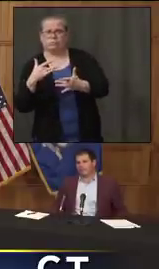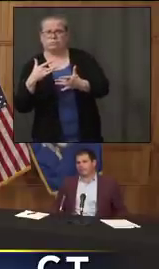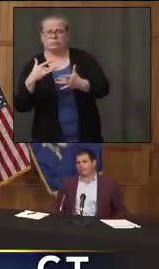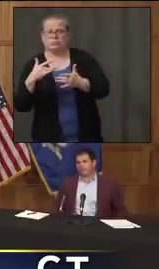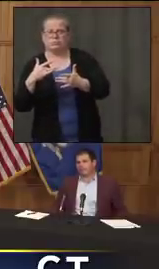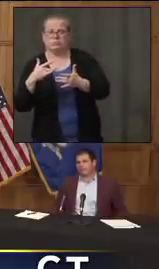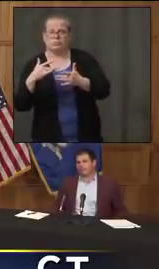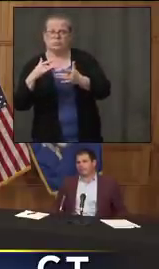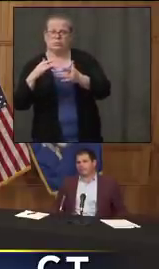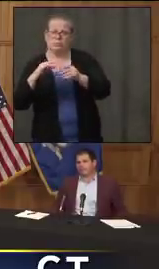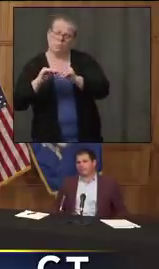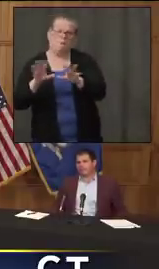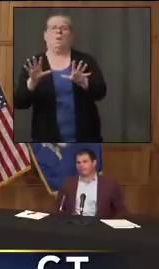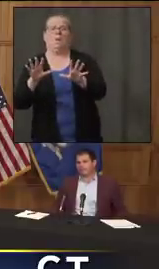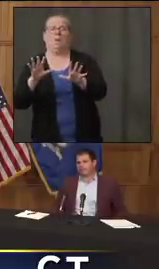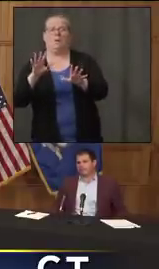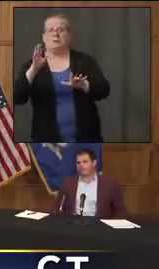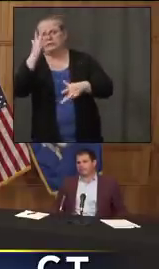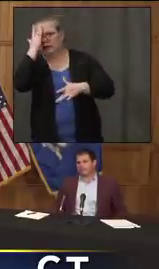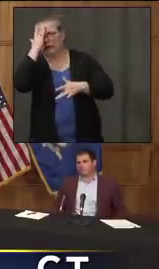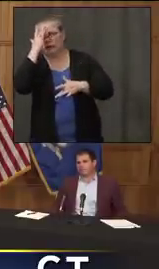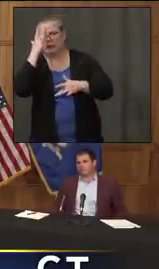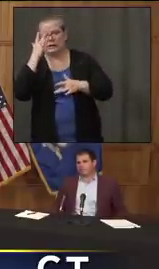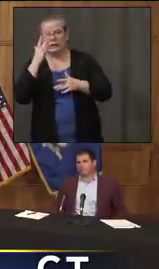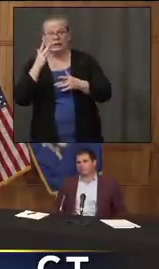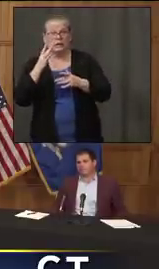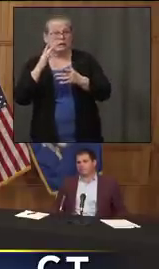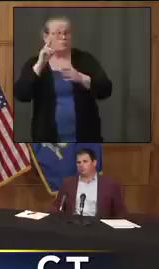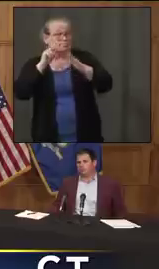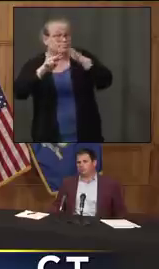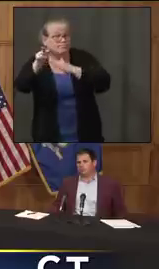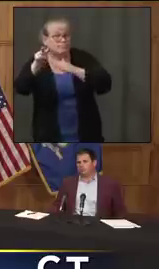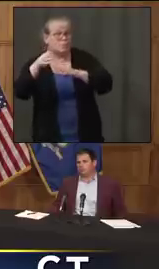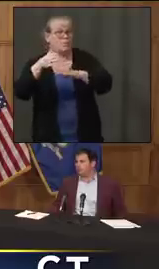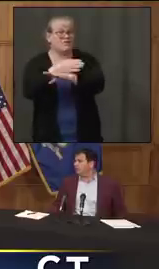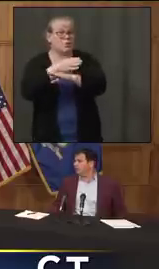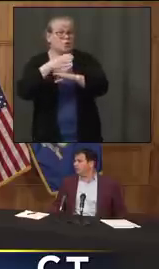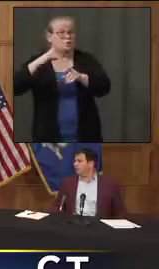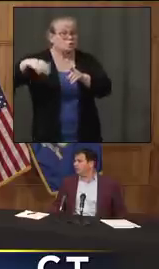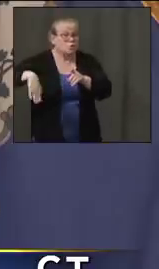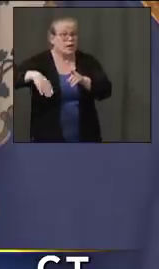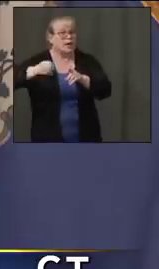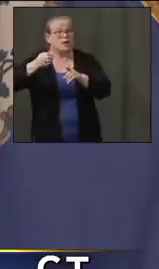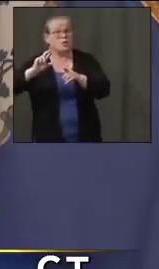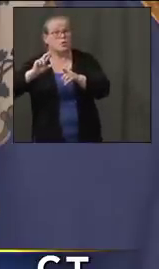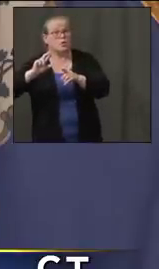late and before that transmission has really gone widespread? I think the track and